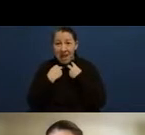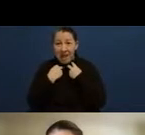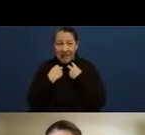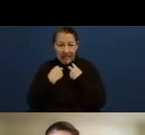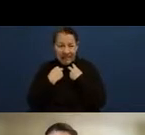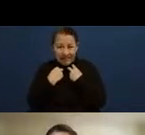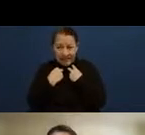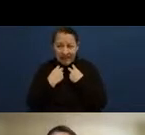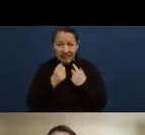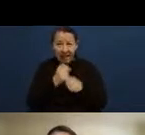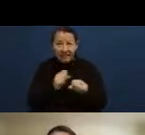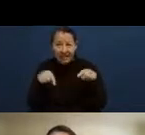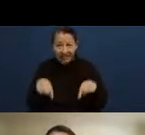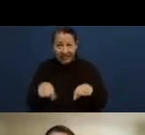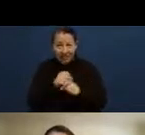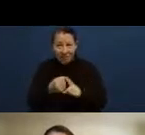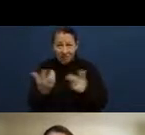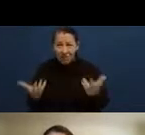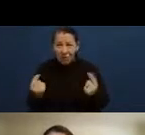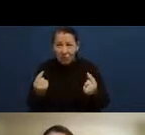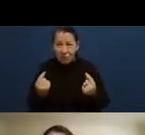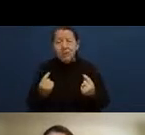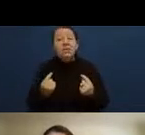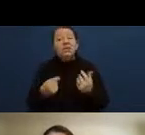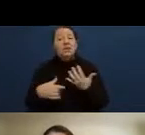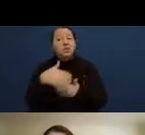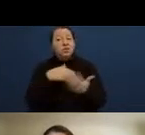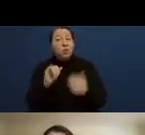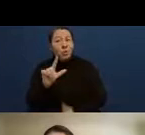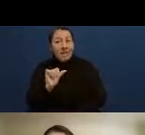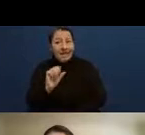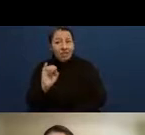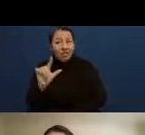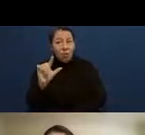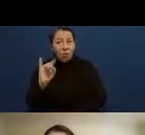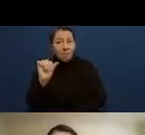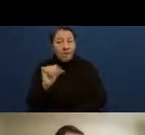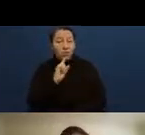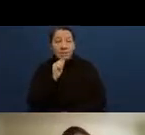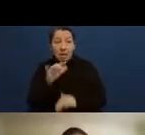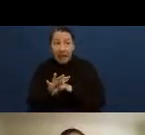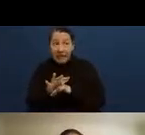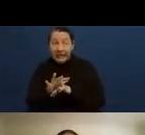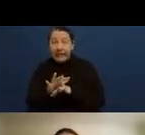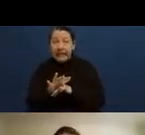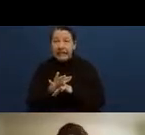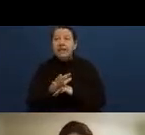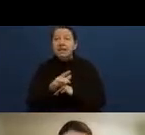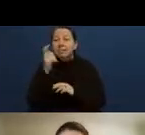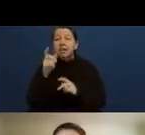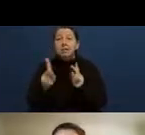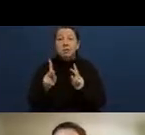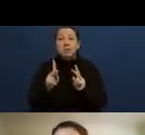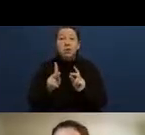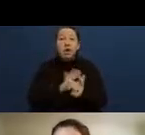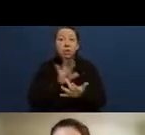situations, that social media has sort of been a blessing in that way, and people reach out or they text when they don't think